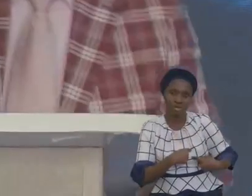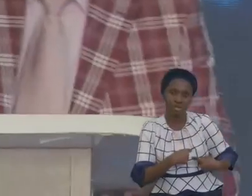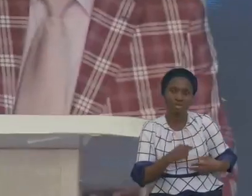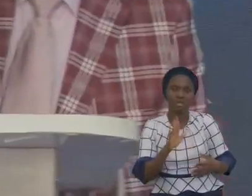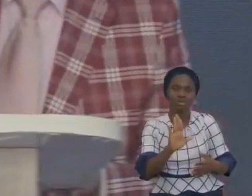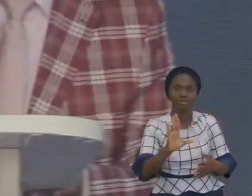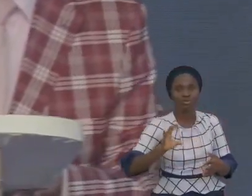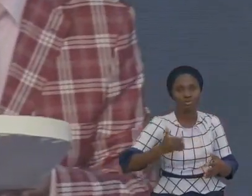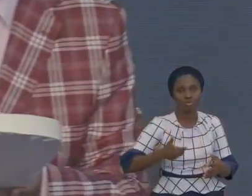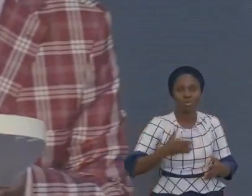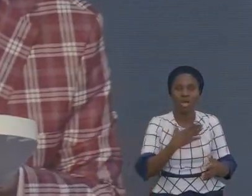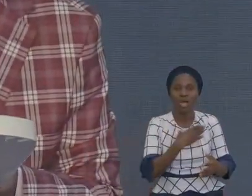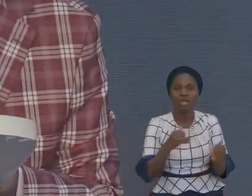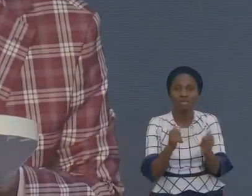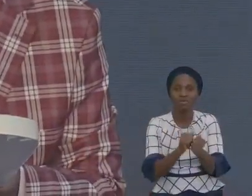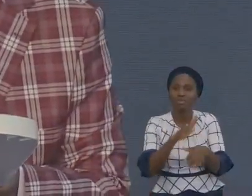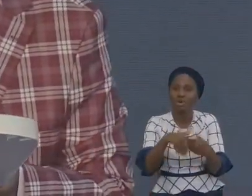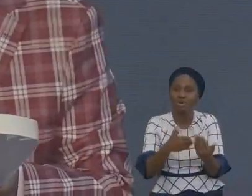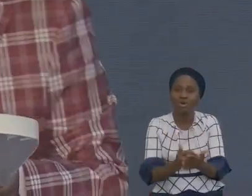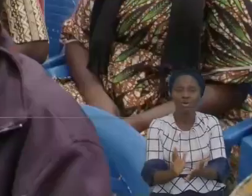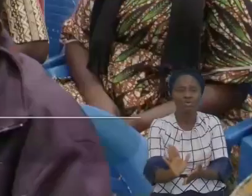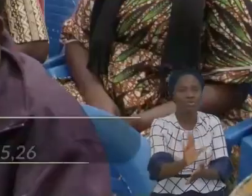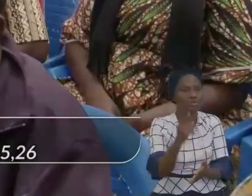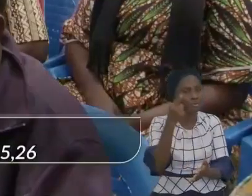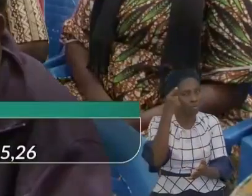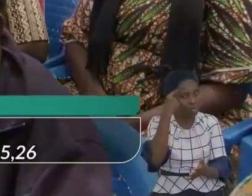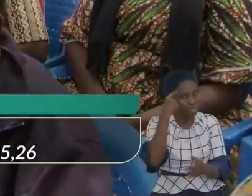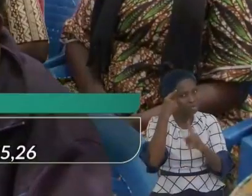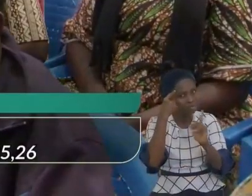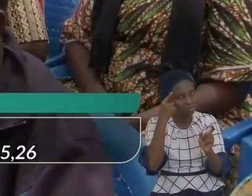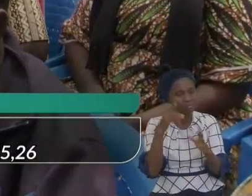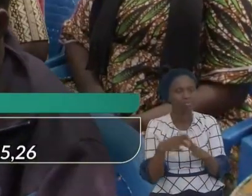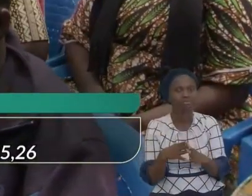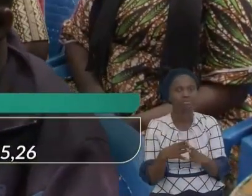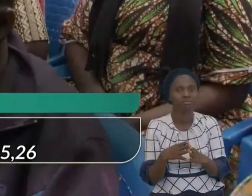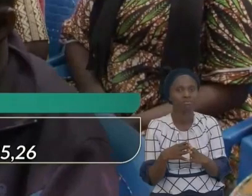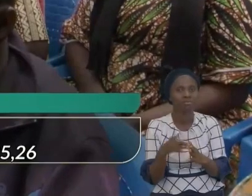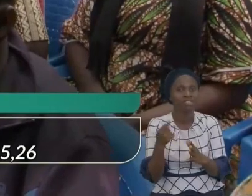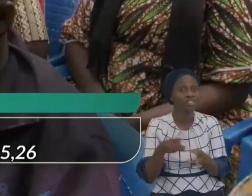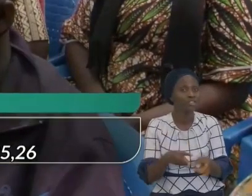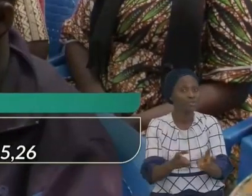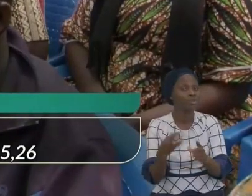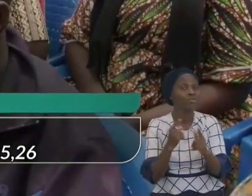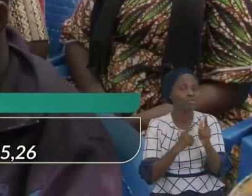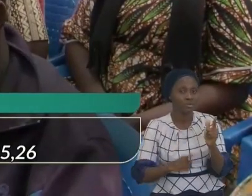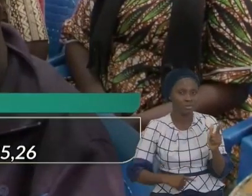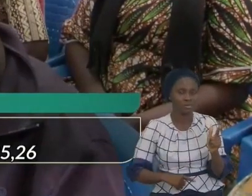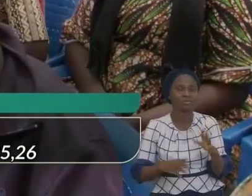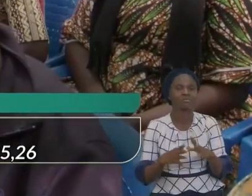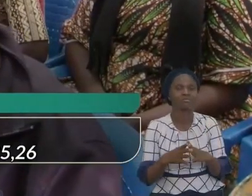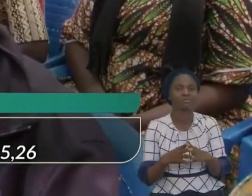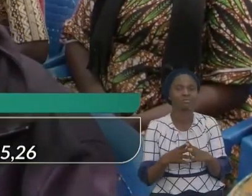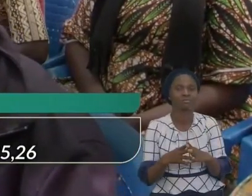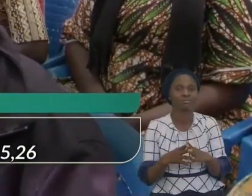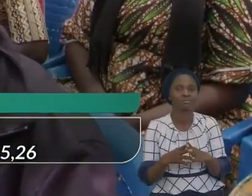The way of the Lord. Here is the way of God, the way of the Lord.